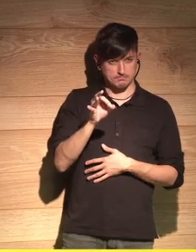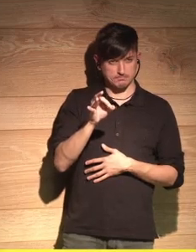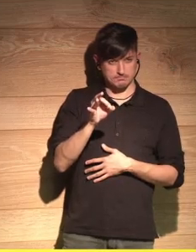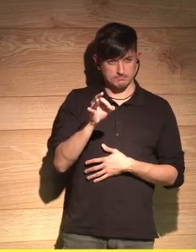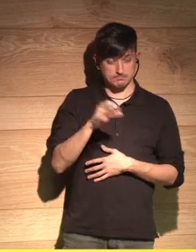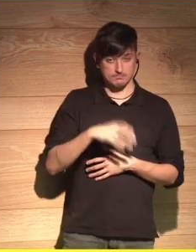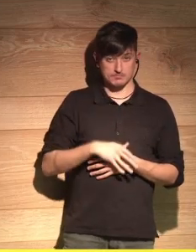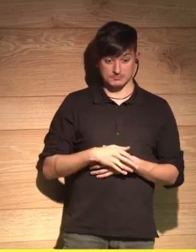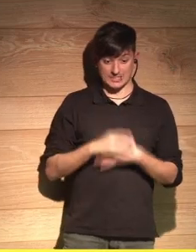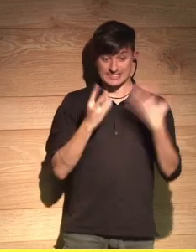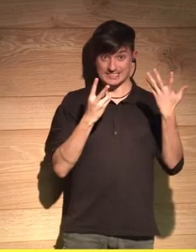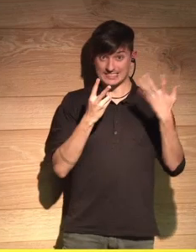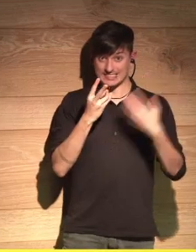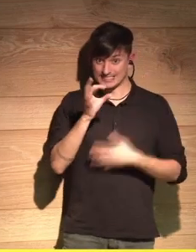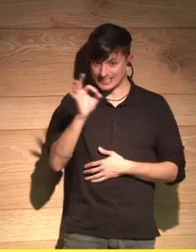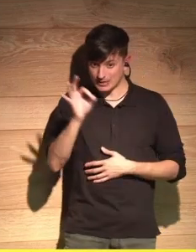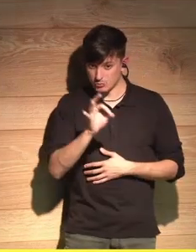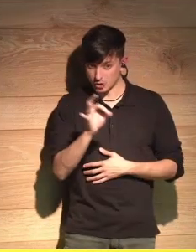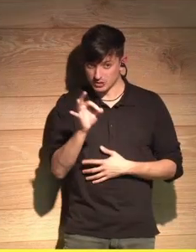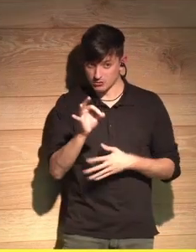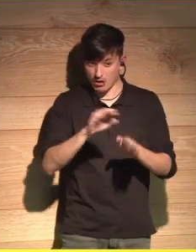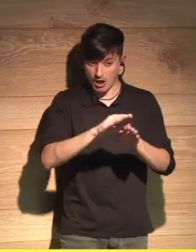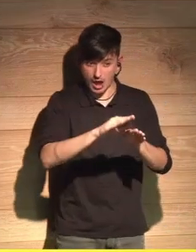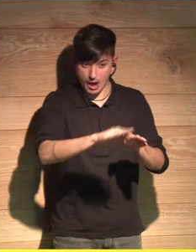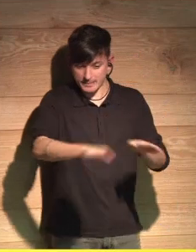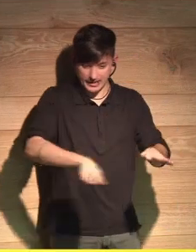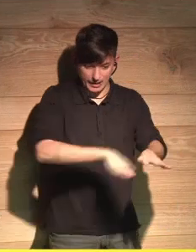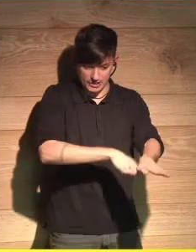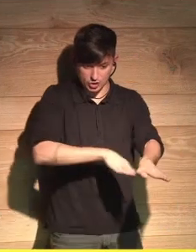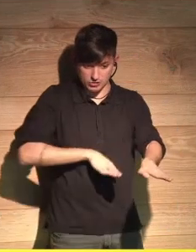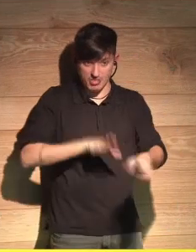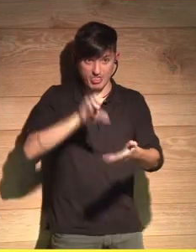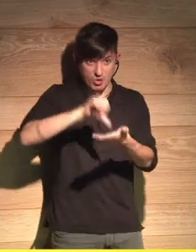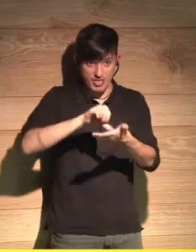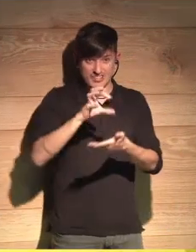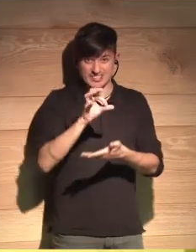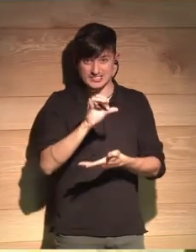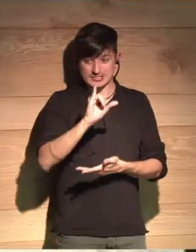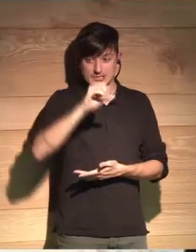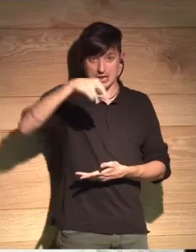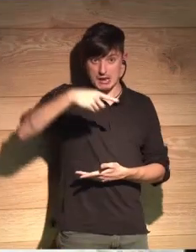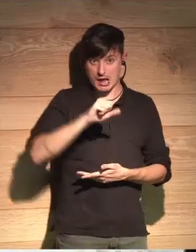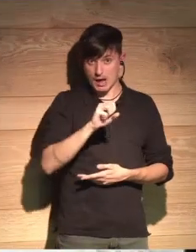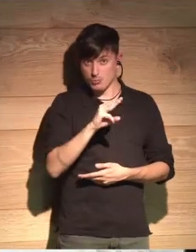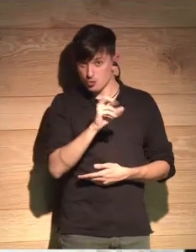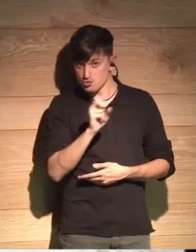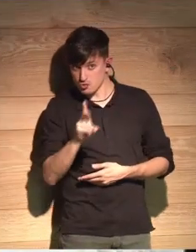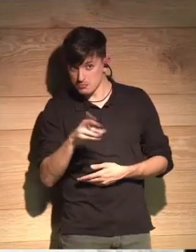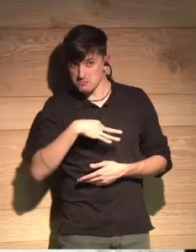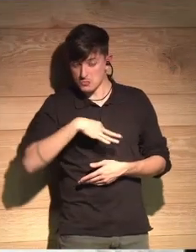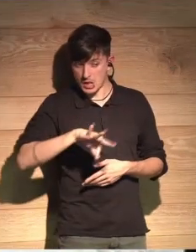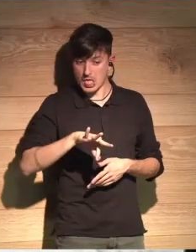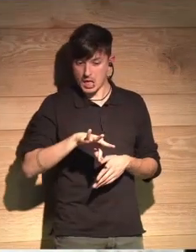full self-driving car system. And I wanted to finish with a couple of other things. In the future,